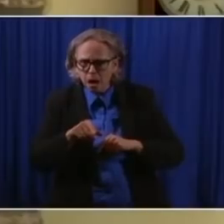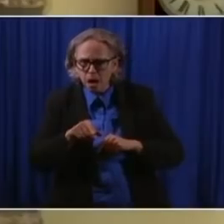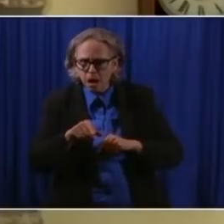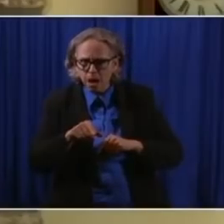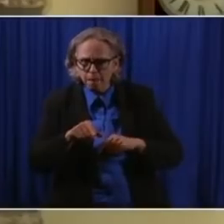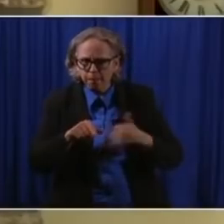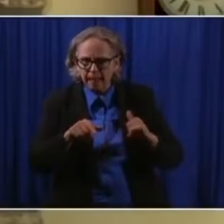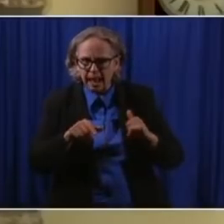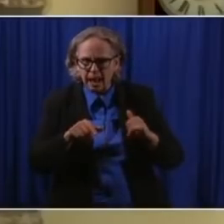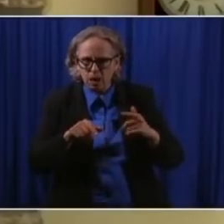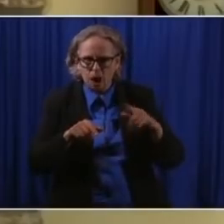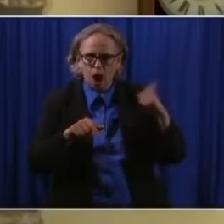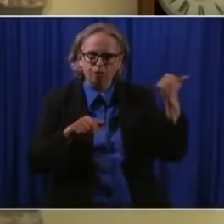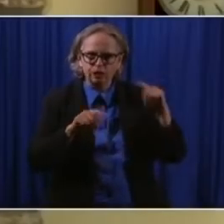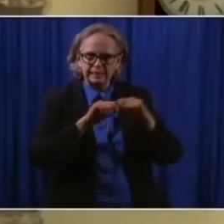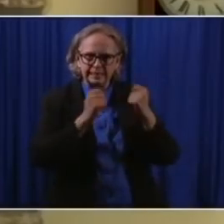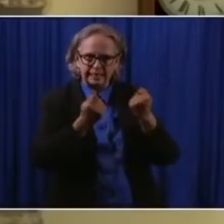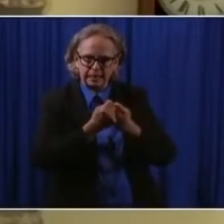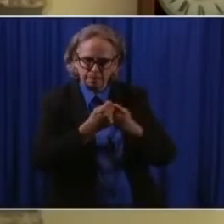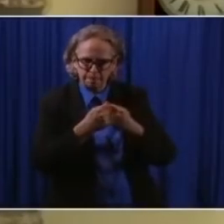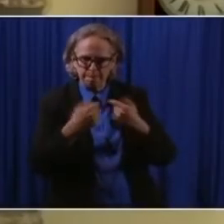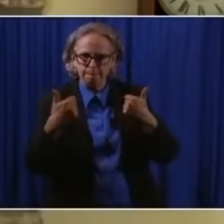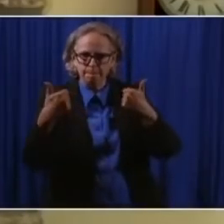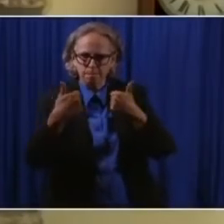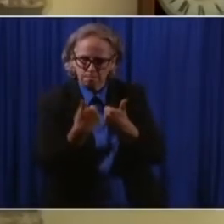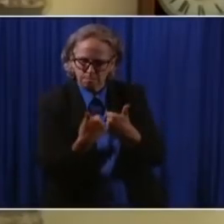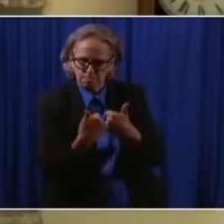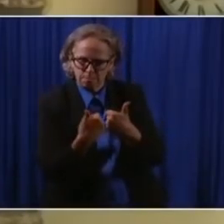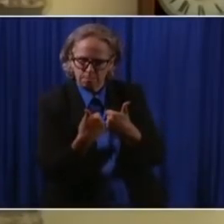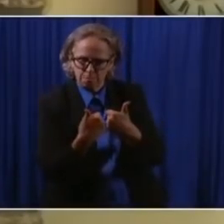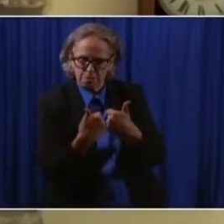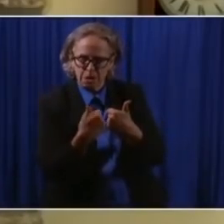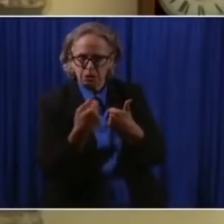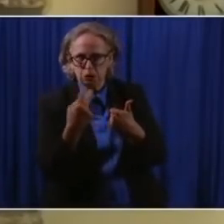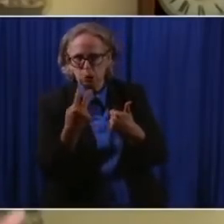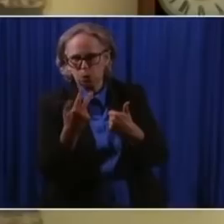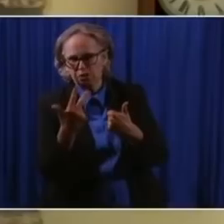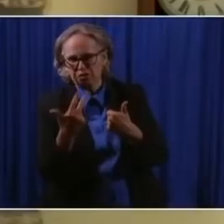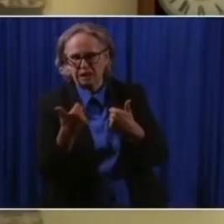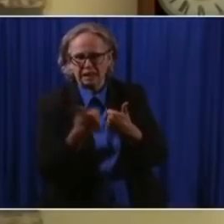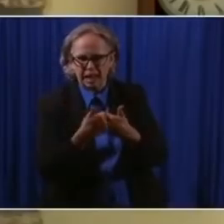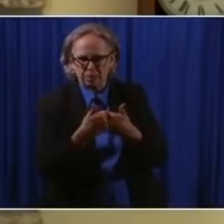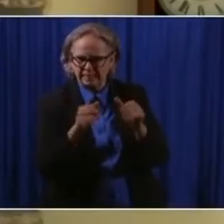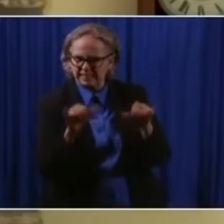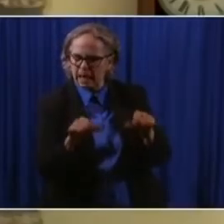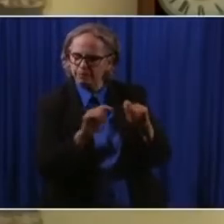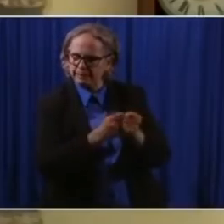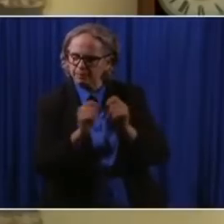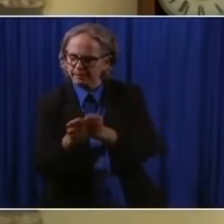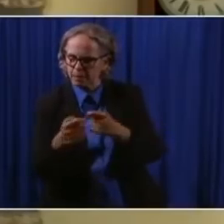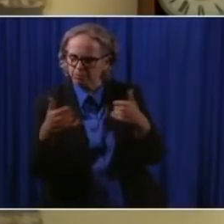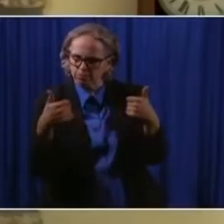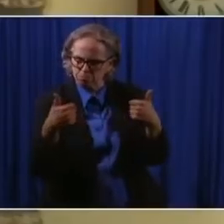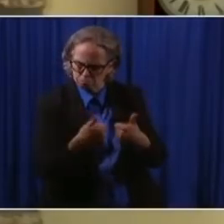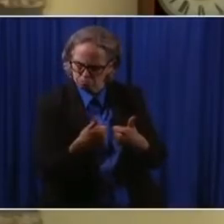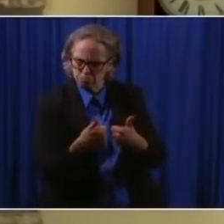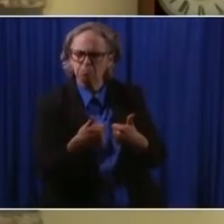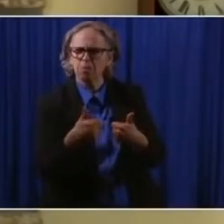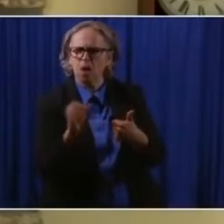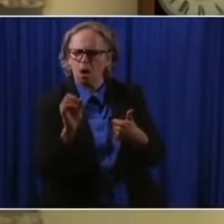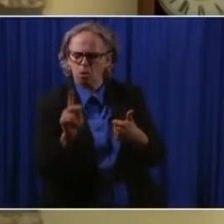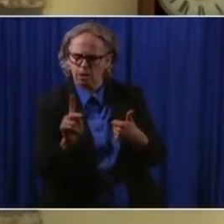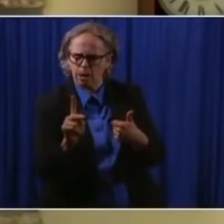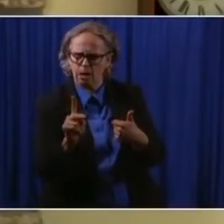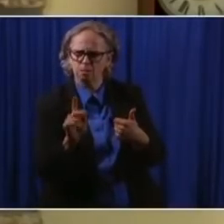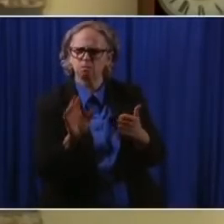out of state. They come in on Friday, they play a game. They play 2-3 games on Saturday, they 2-3 games on Sunday. They're playing different teams all the way through.